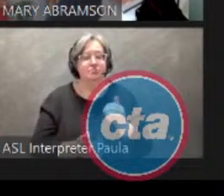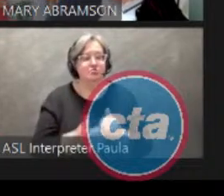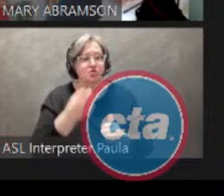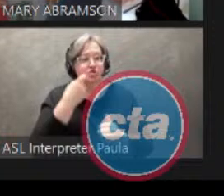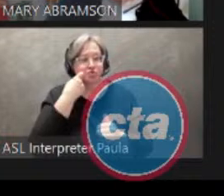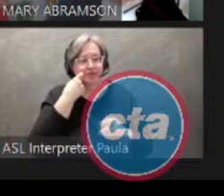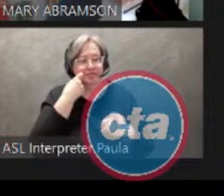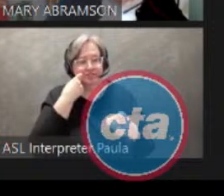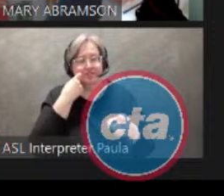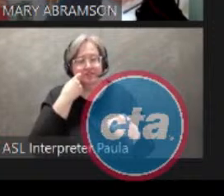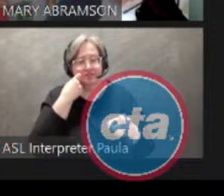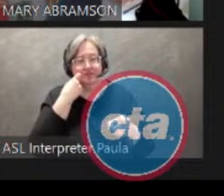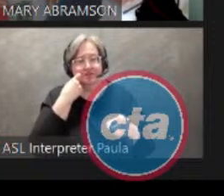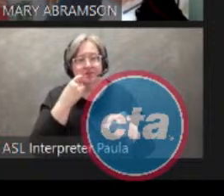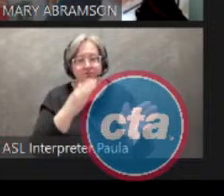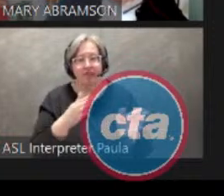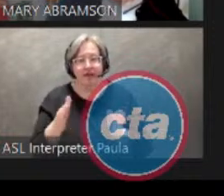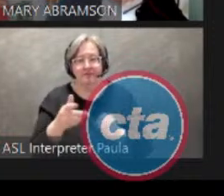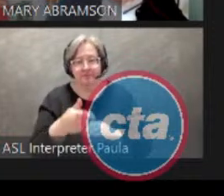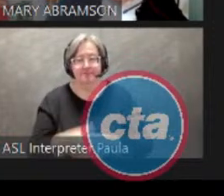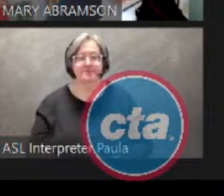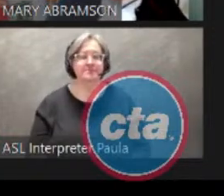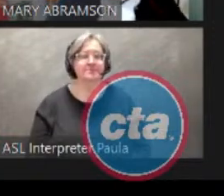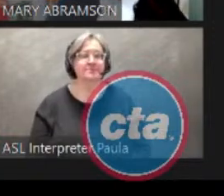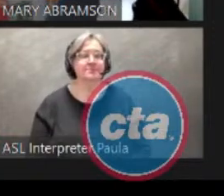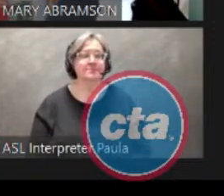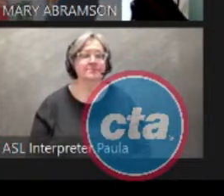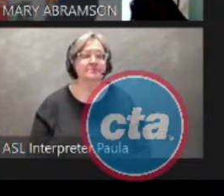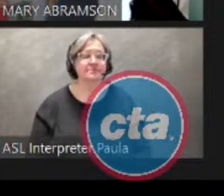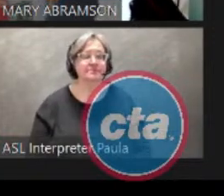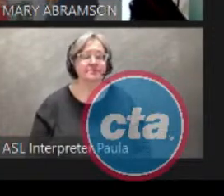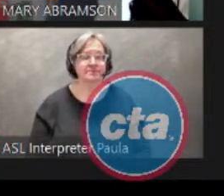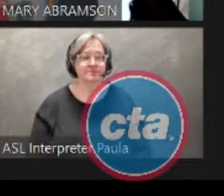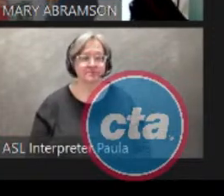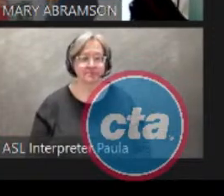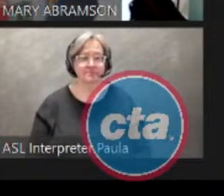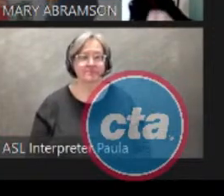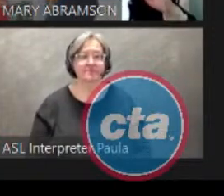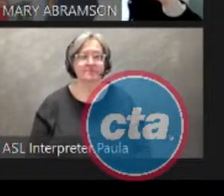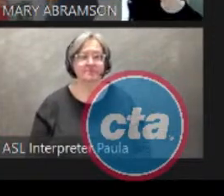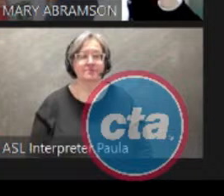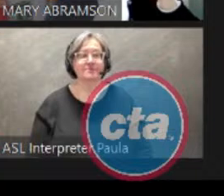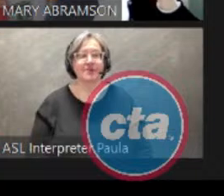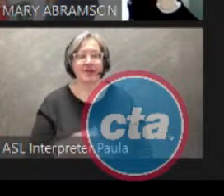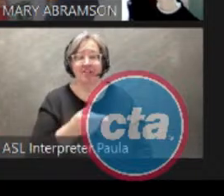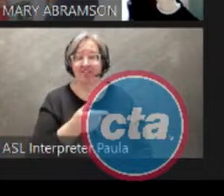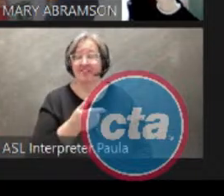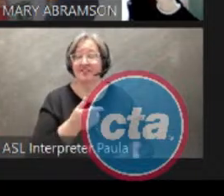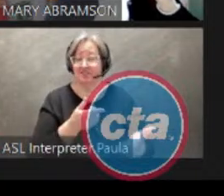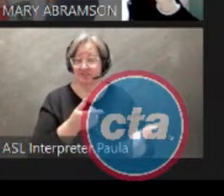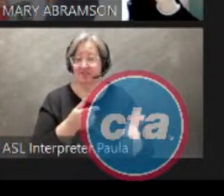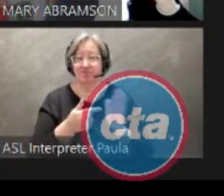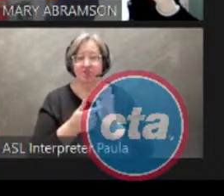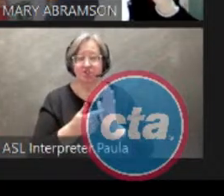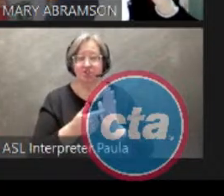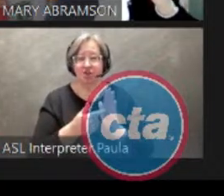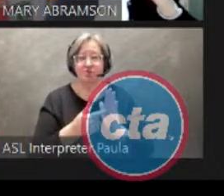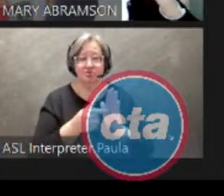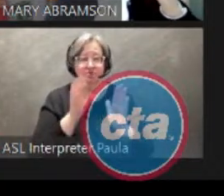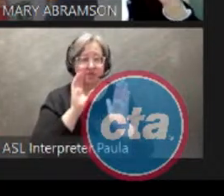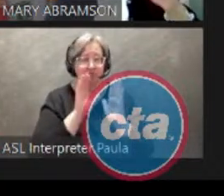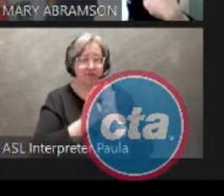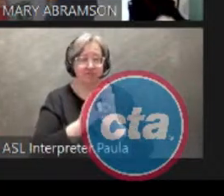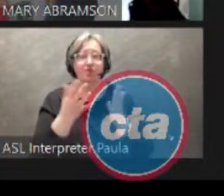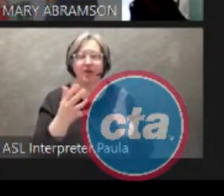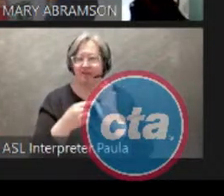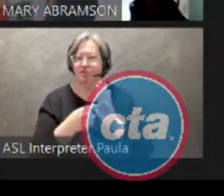plan. This slide here is a visual breakdown that we've used